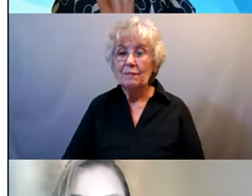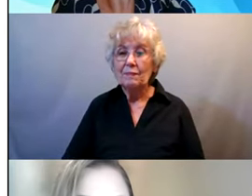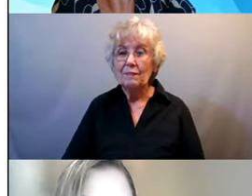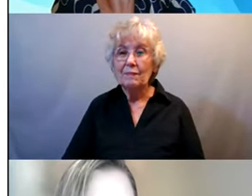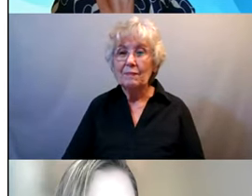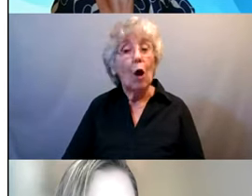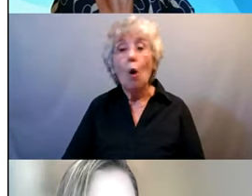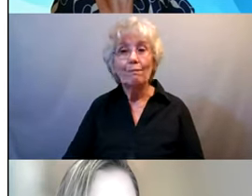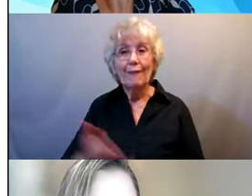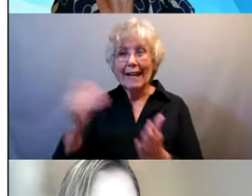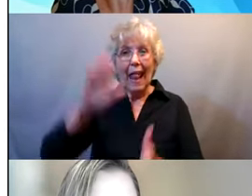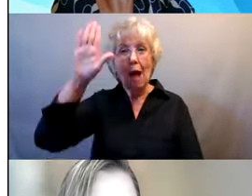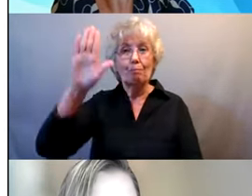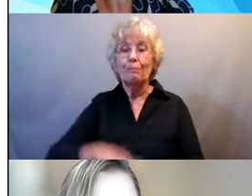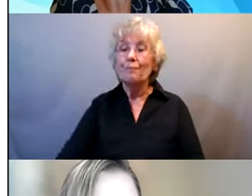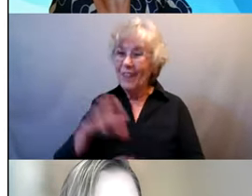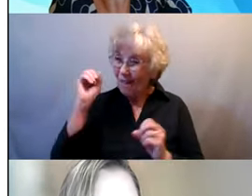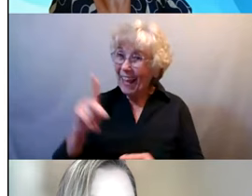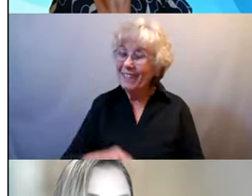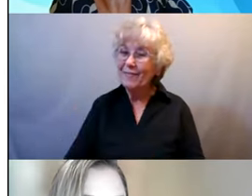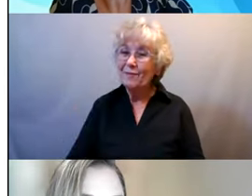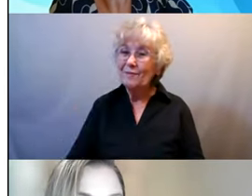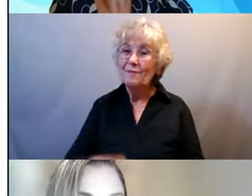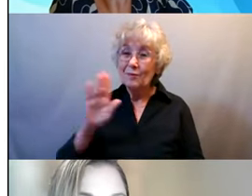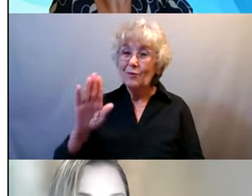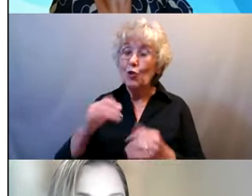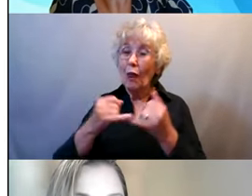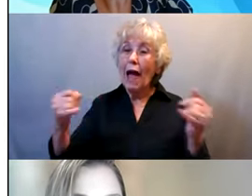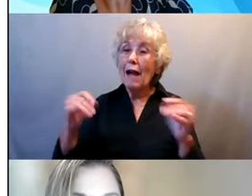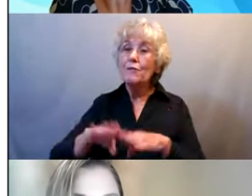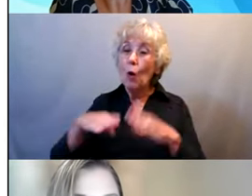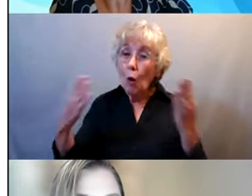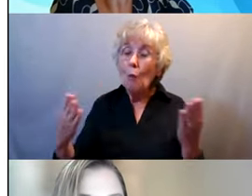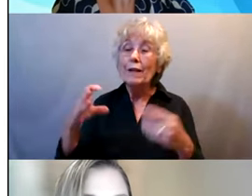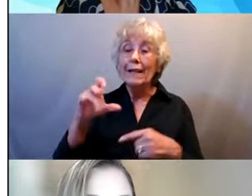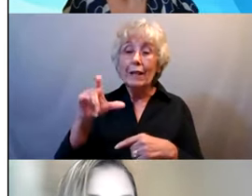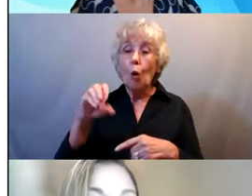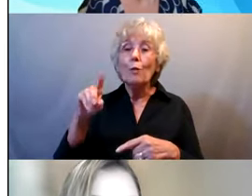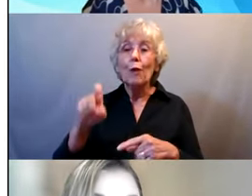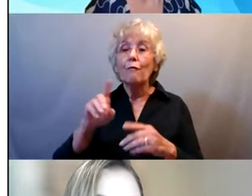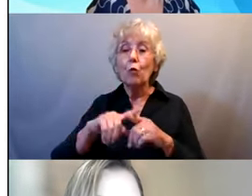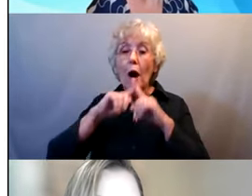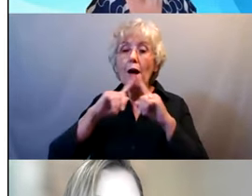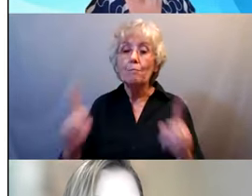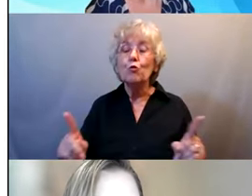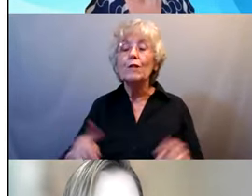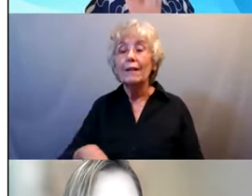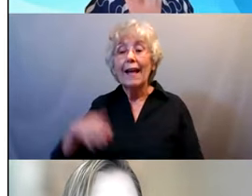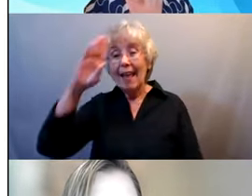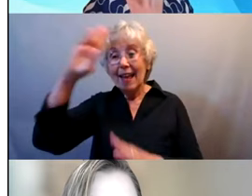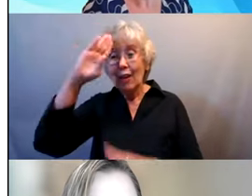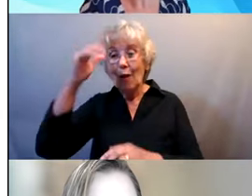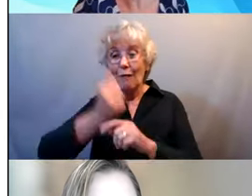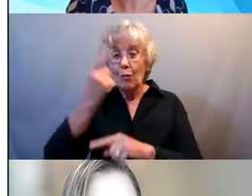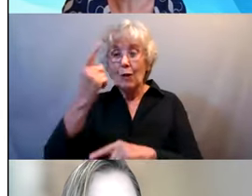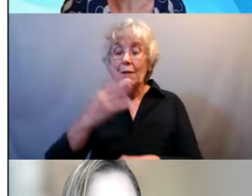Oh, back up. All right. Your line's open, Cleo, but you'll need to unmute. Okay, hello everyone and thank you.